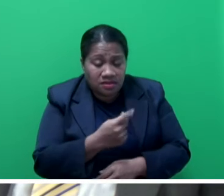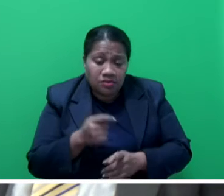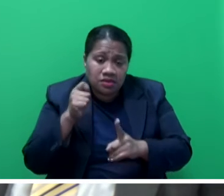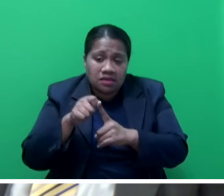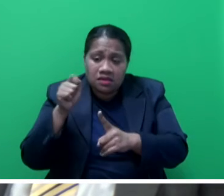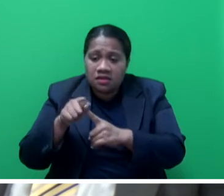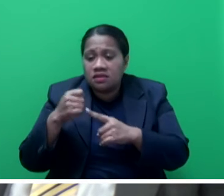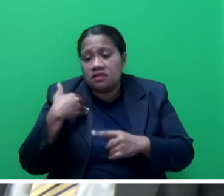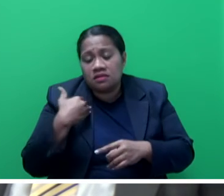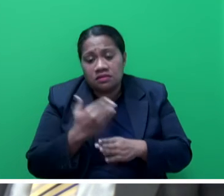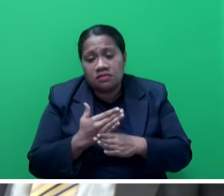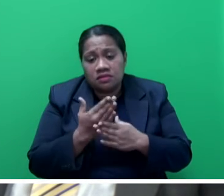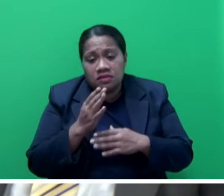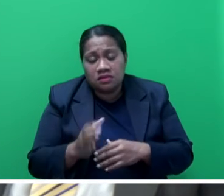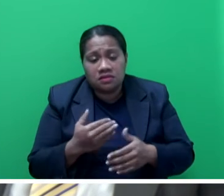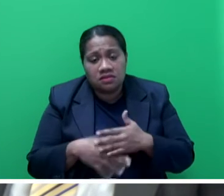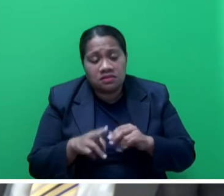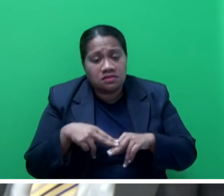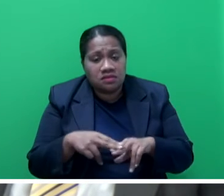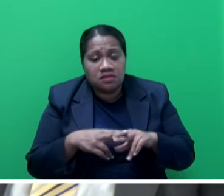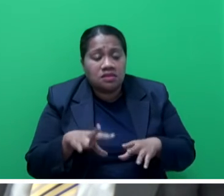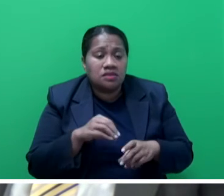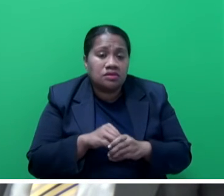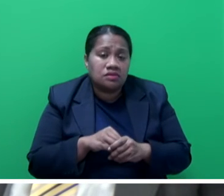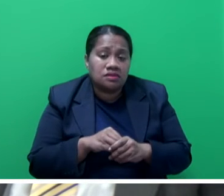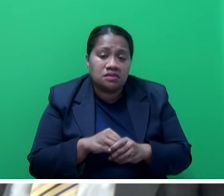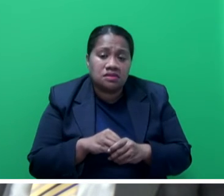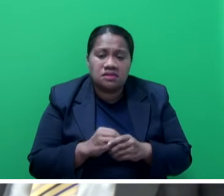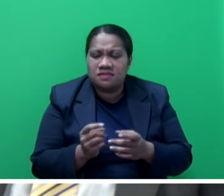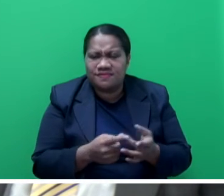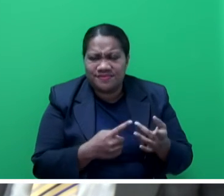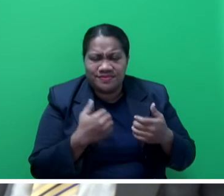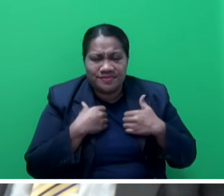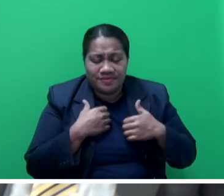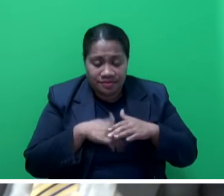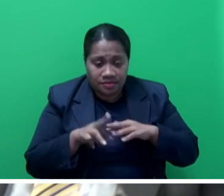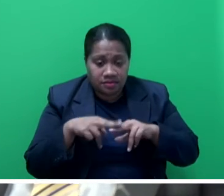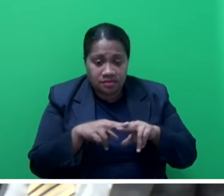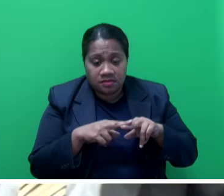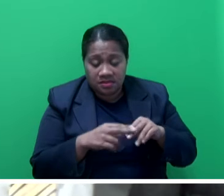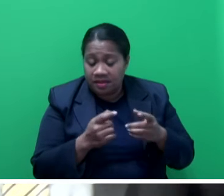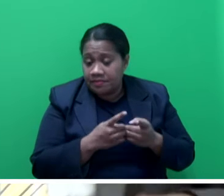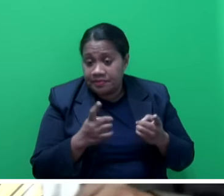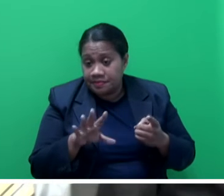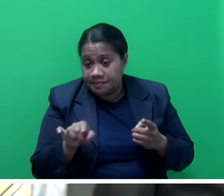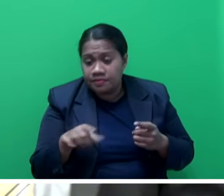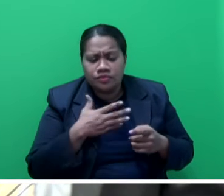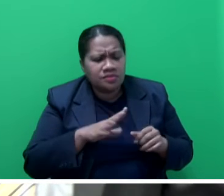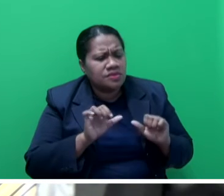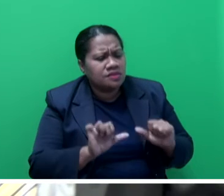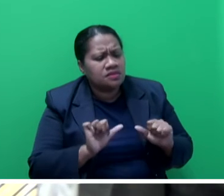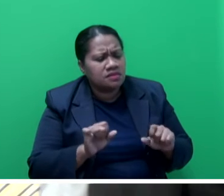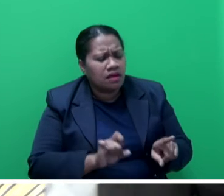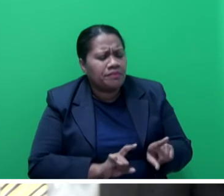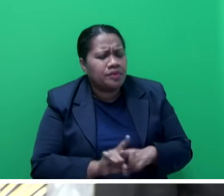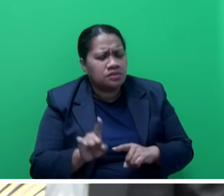Fiji, including private practitioners across Fiji. Apart from this targeted population, we want to protect next our most vulnerable